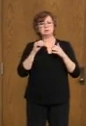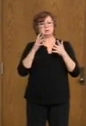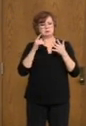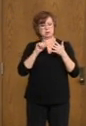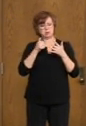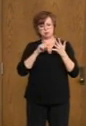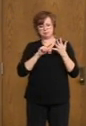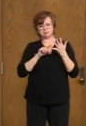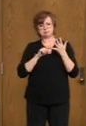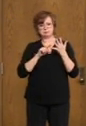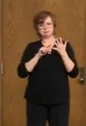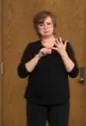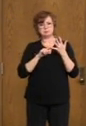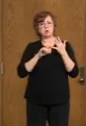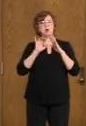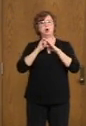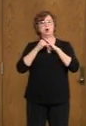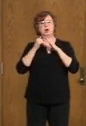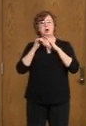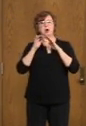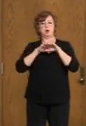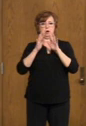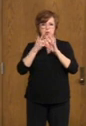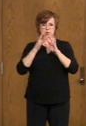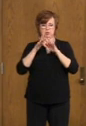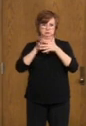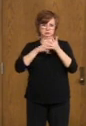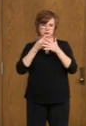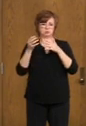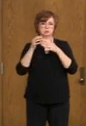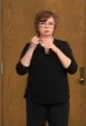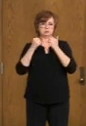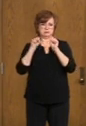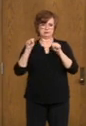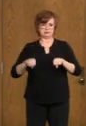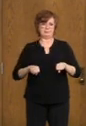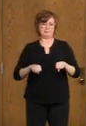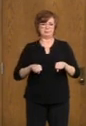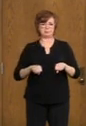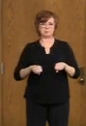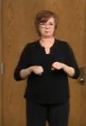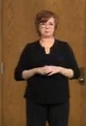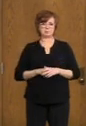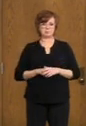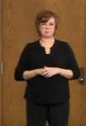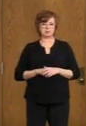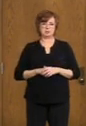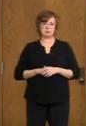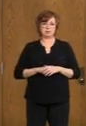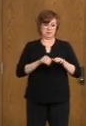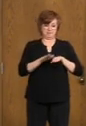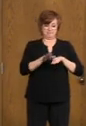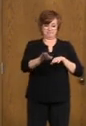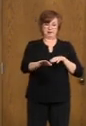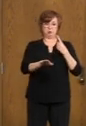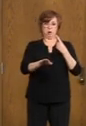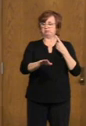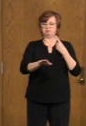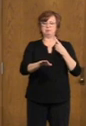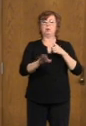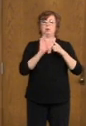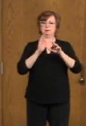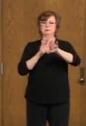process of implementing an online scheduling system, not just to support mostly to support phase 2, where we receive much larger